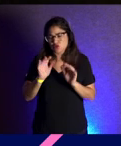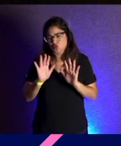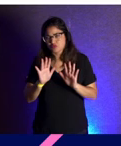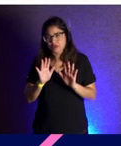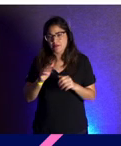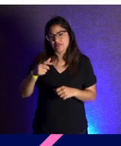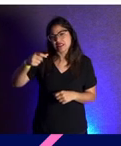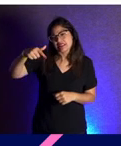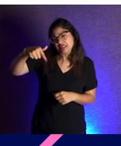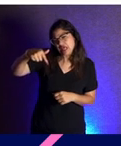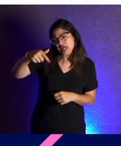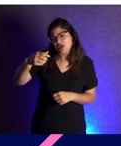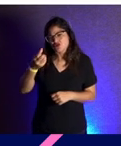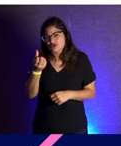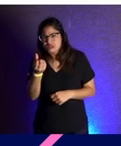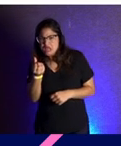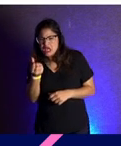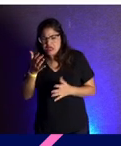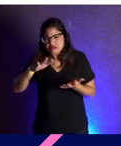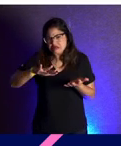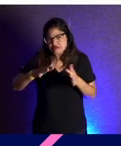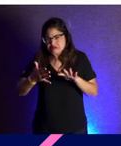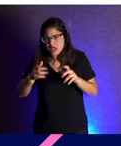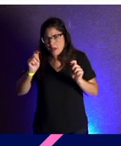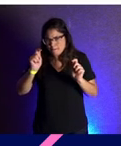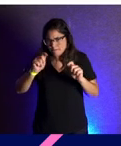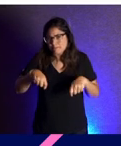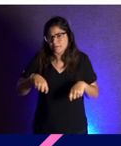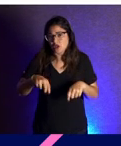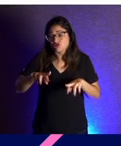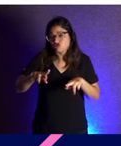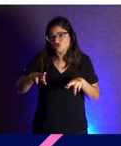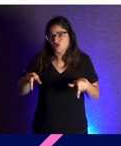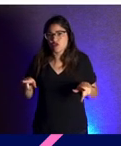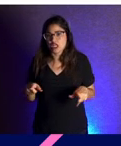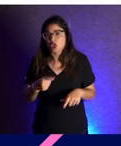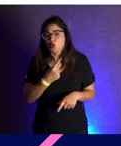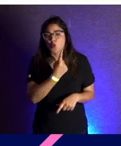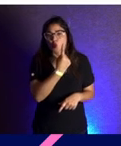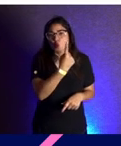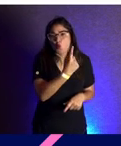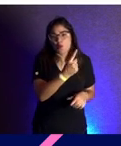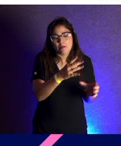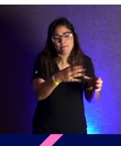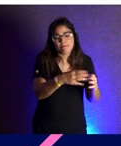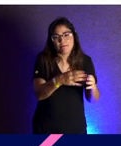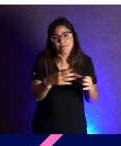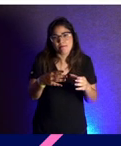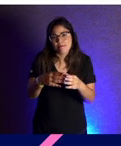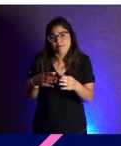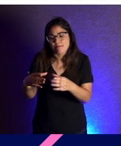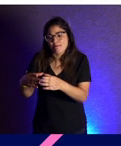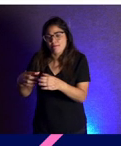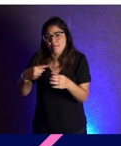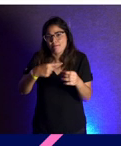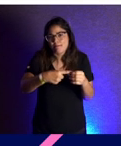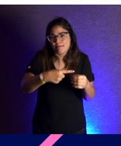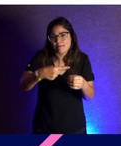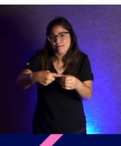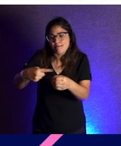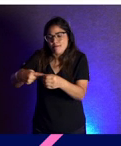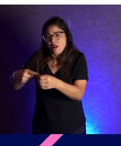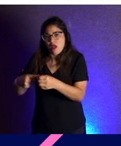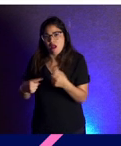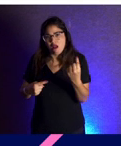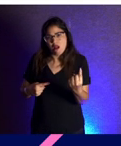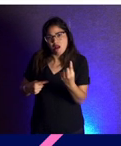we make six different estimates. We make one estimate for each of three cities, Manila, Quezon City, and Palo Alto. So we have three different locations,